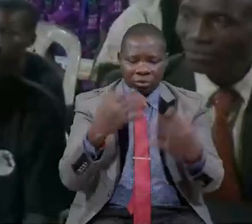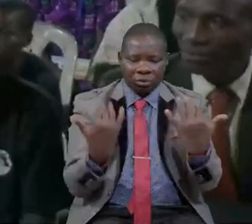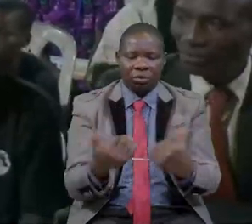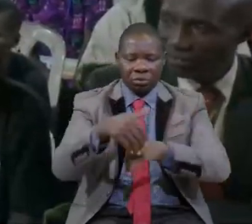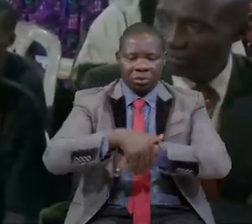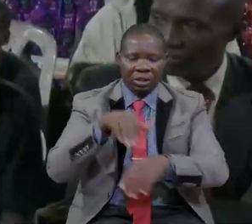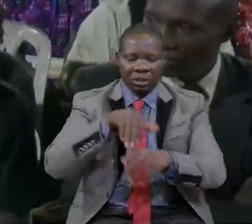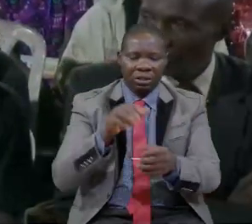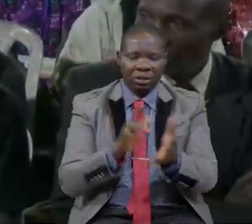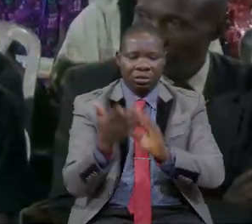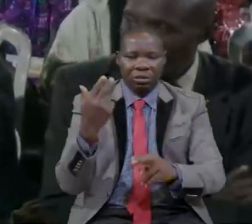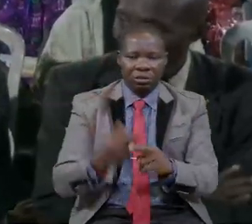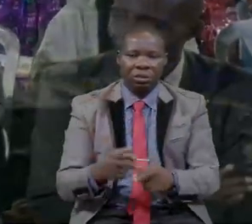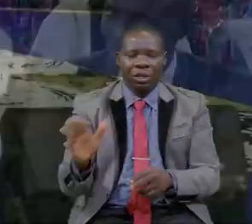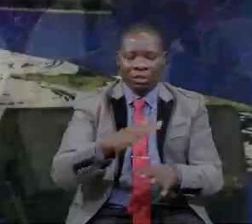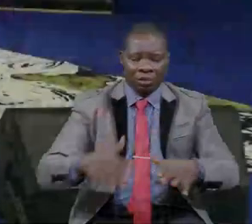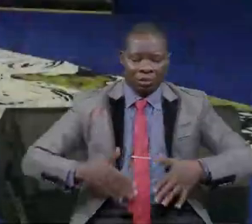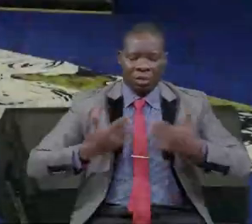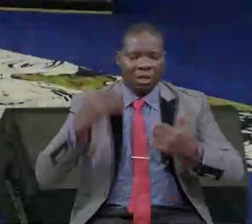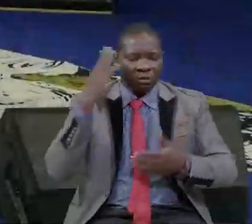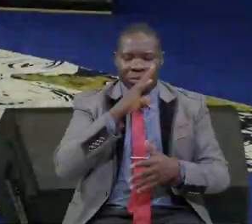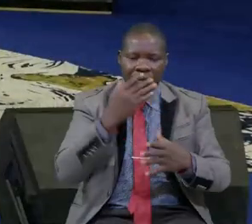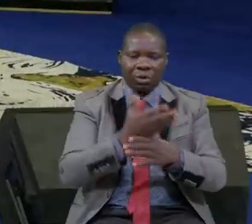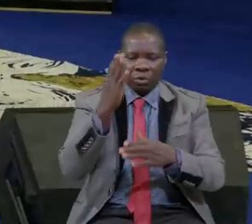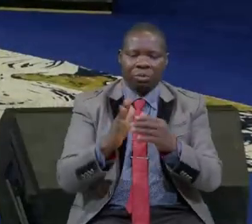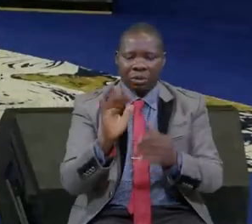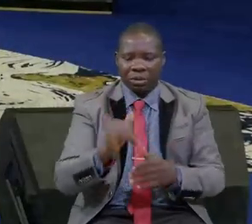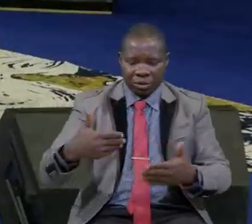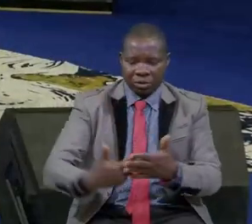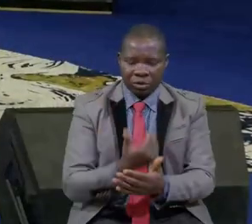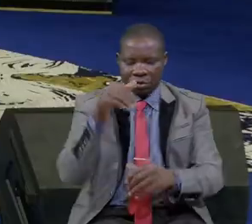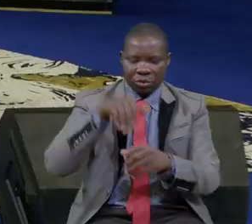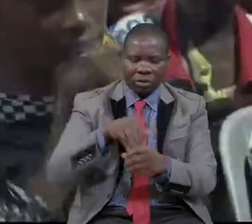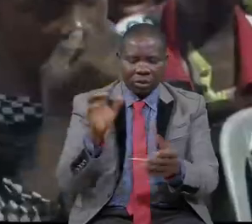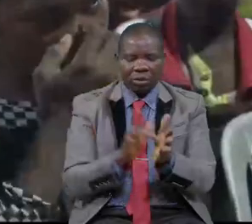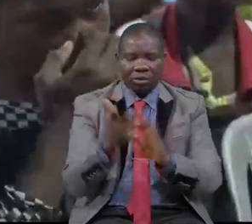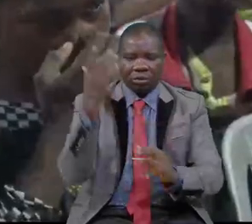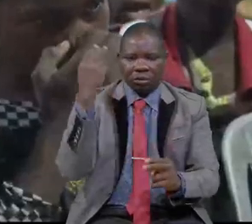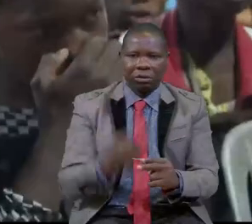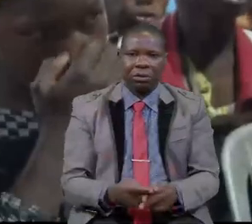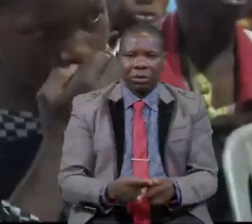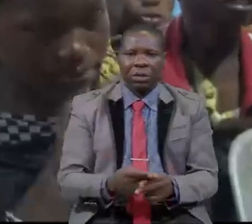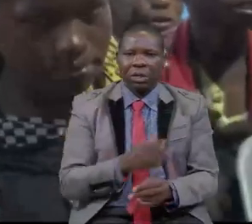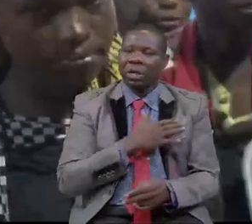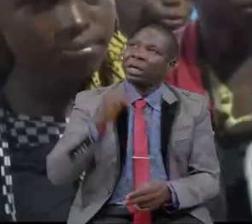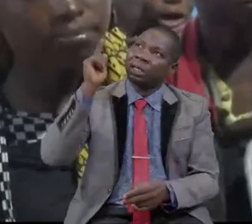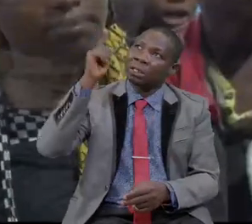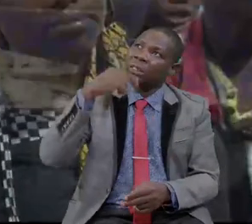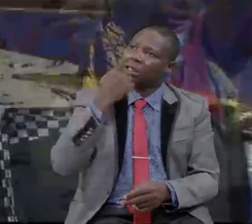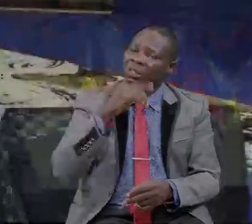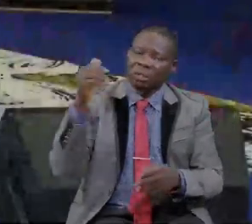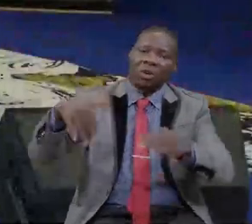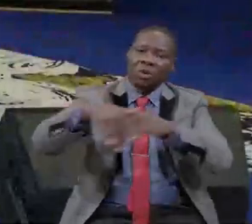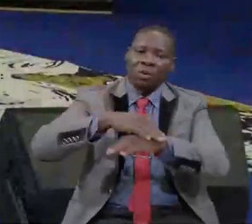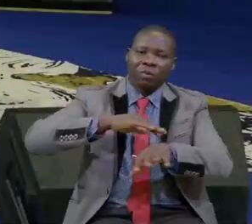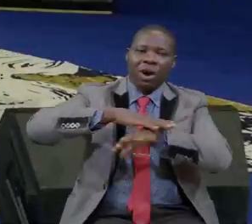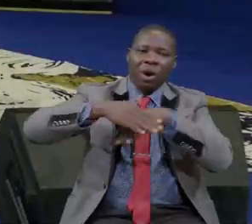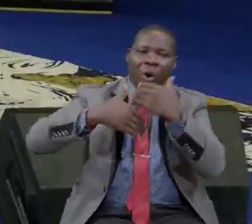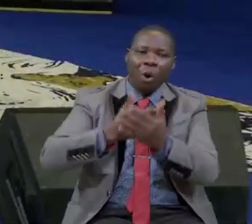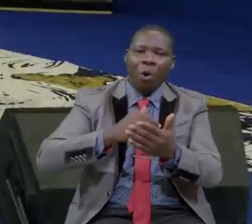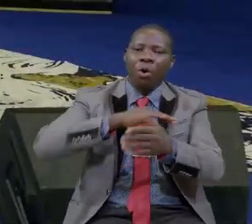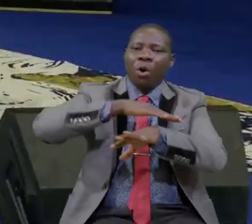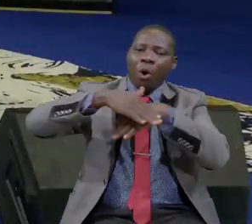life will be totally new in Jesus' name. And he says, over all